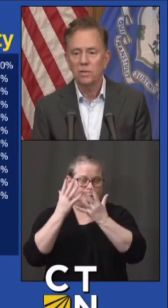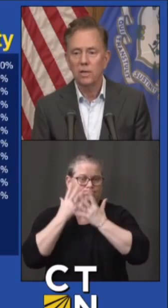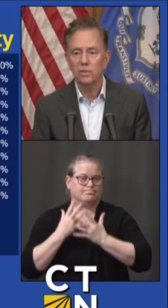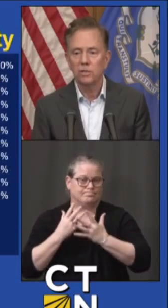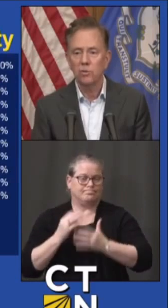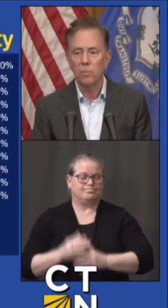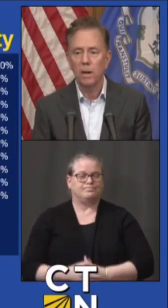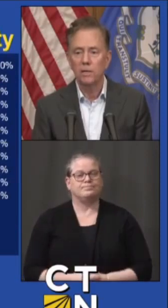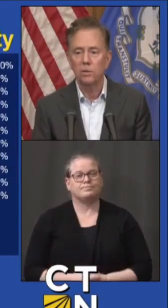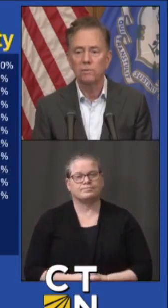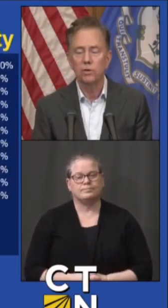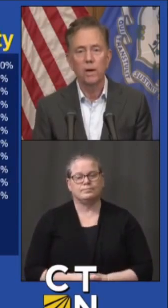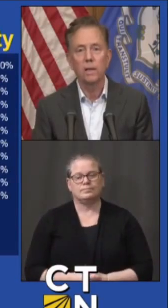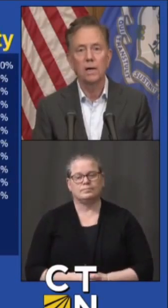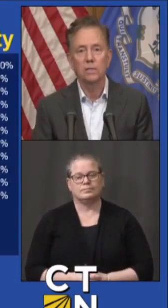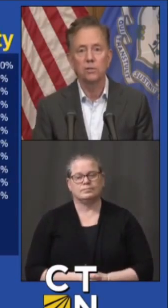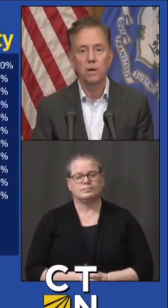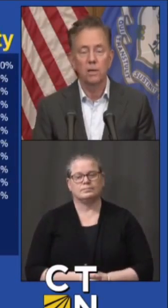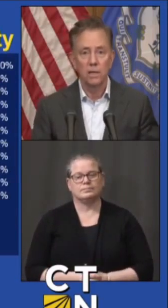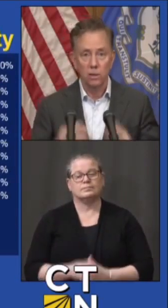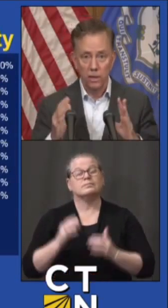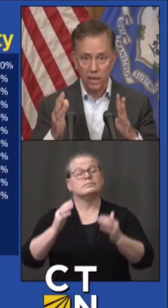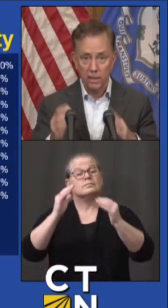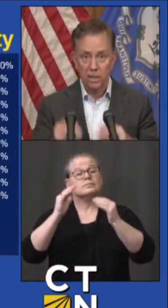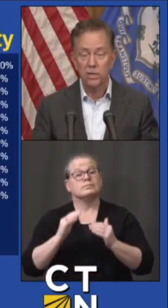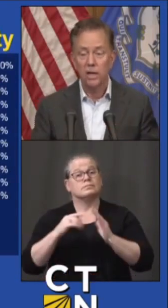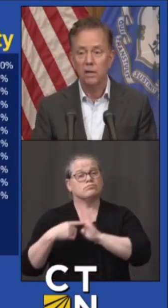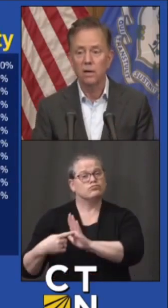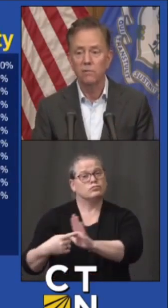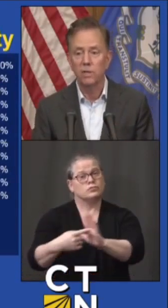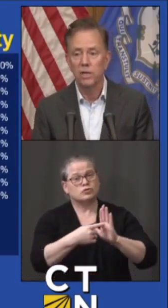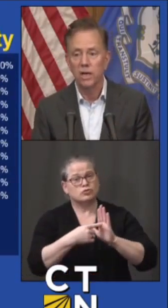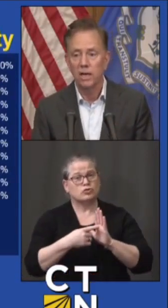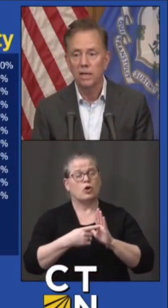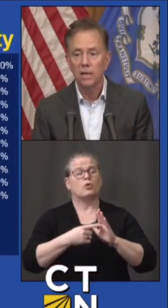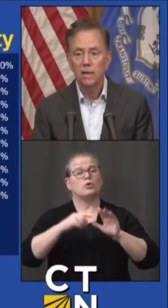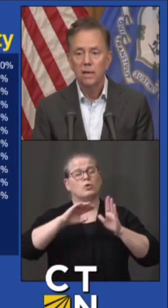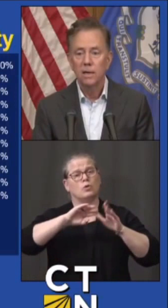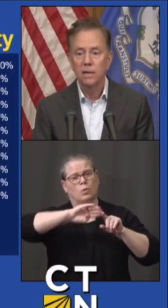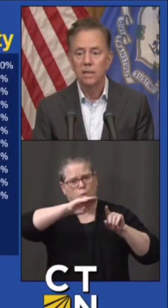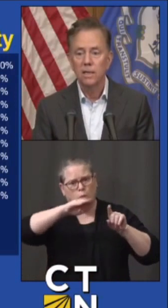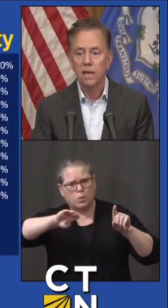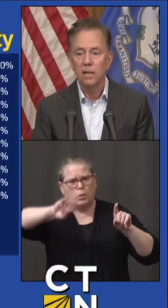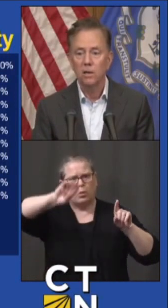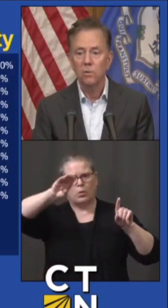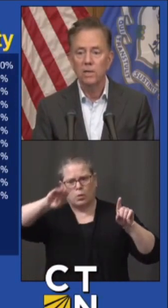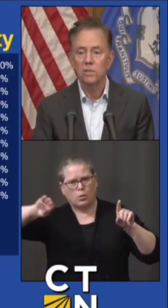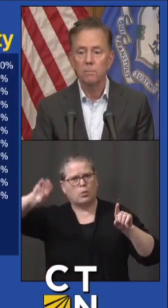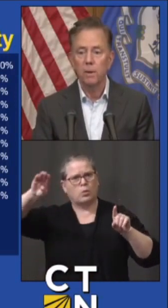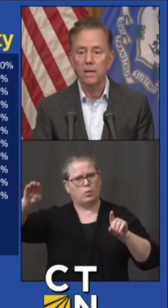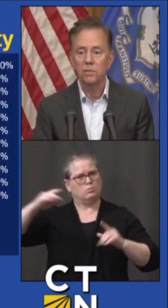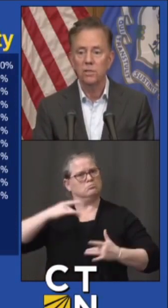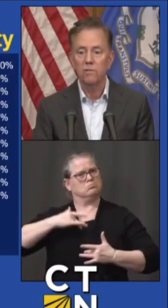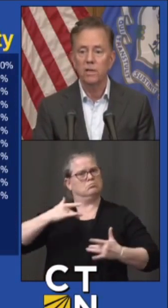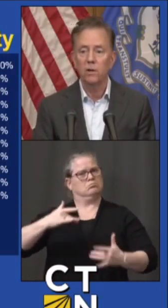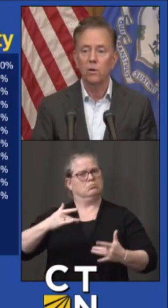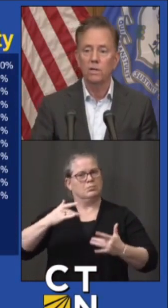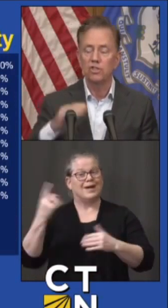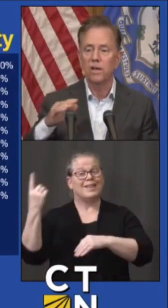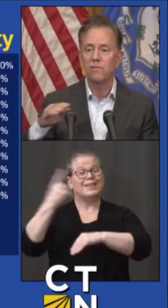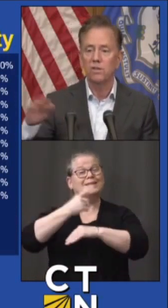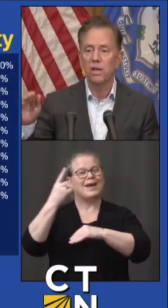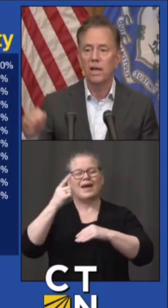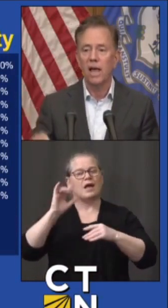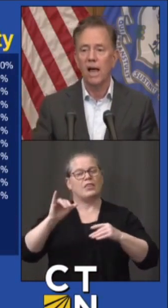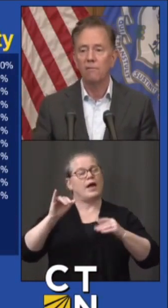think, is just a reminder of trend lines rather than looking at the data of the day. The yellow is the positivity on